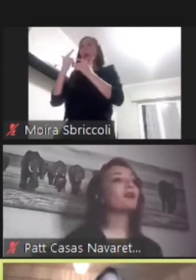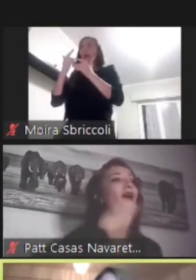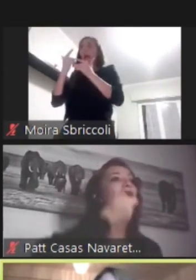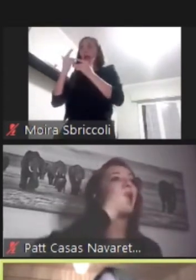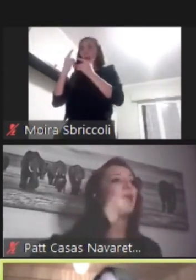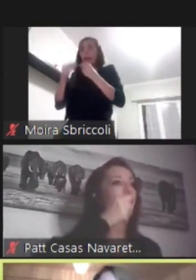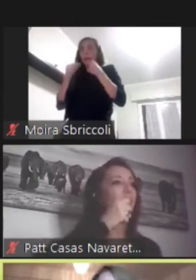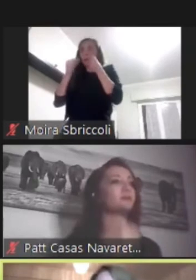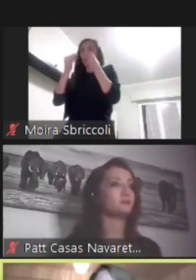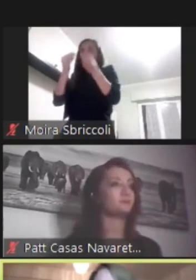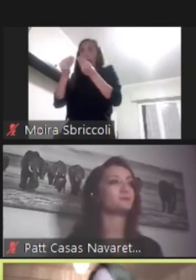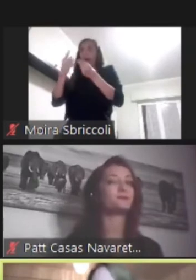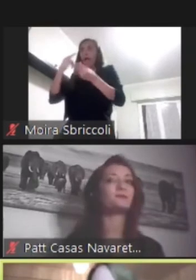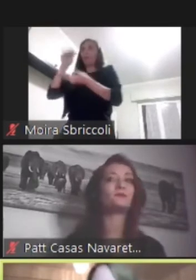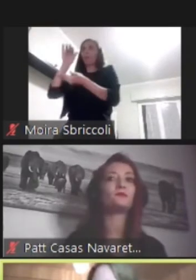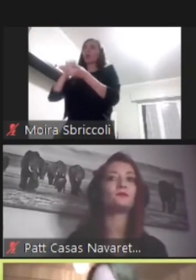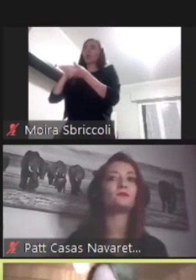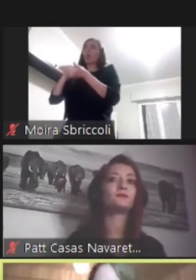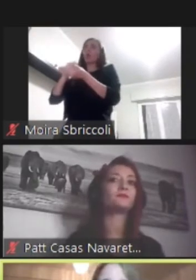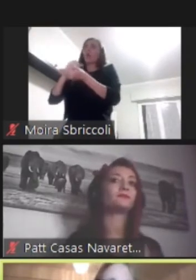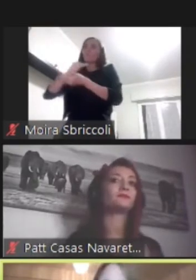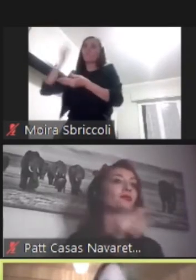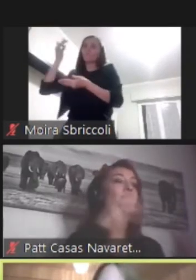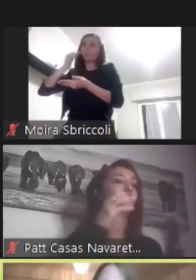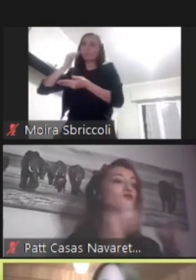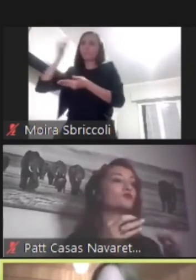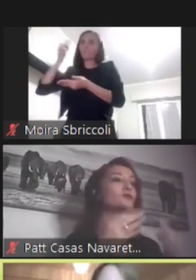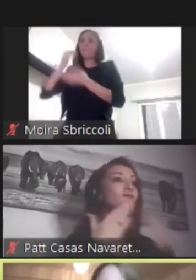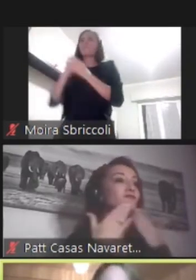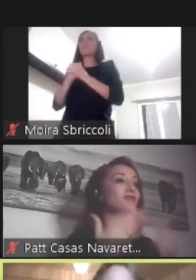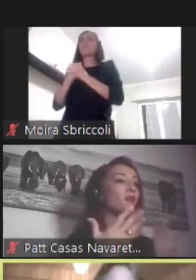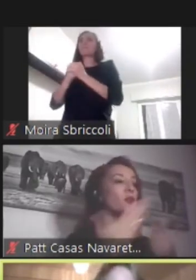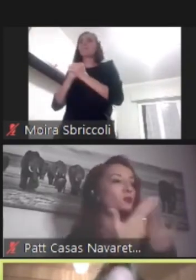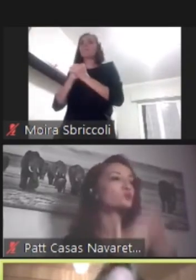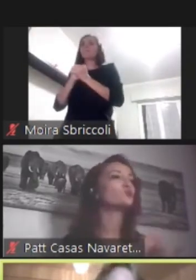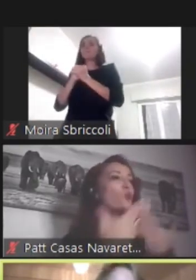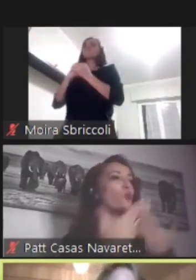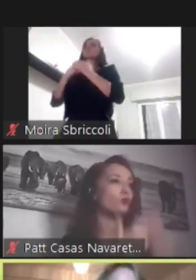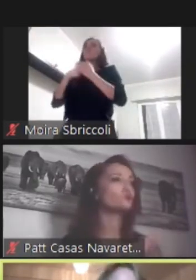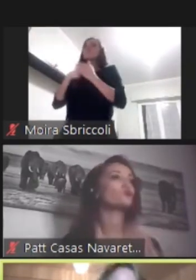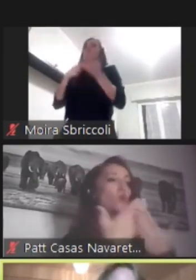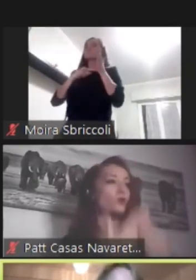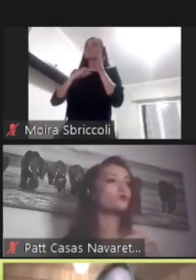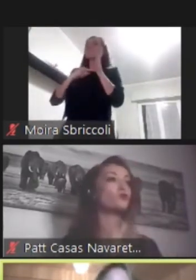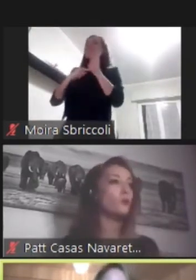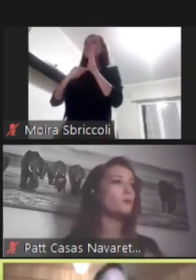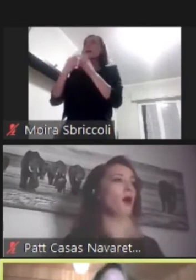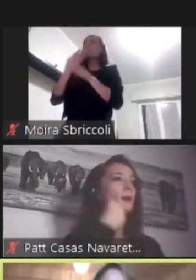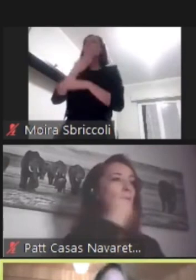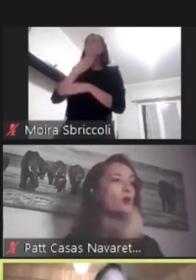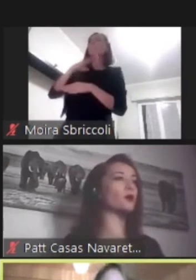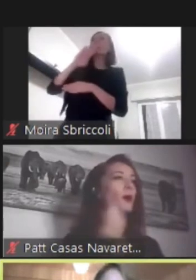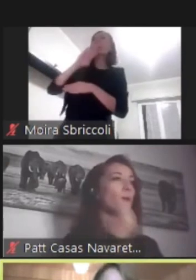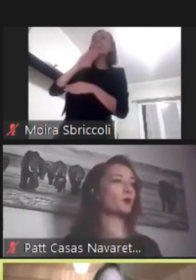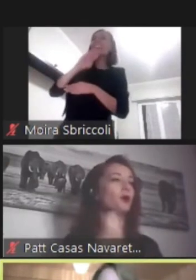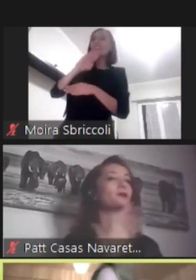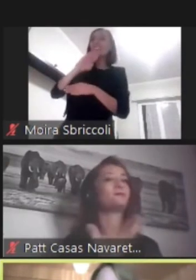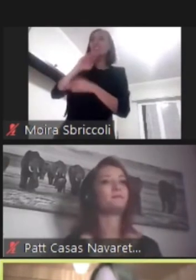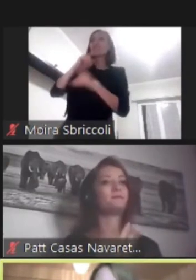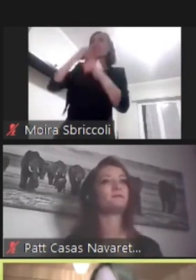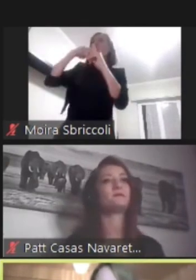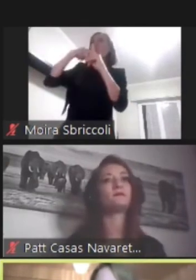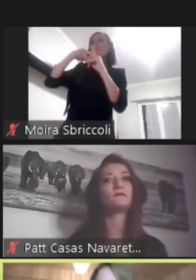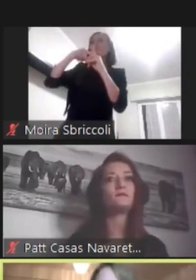at the benefits and deficiencies of L-lysine. So we have